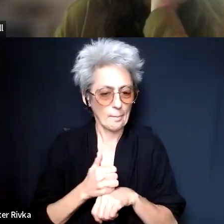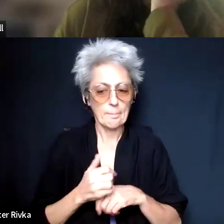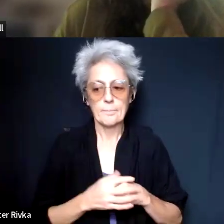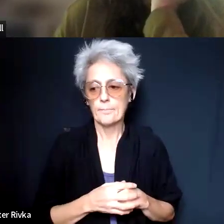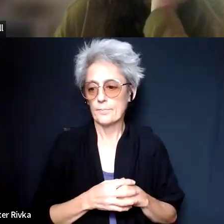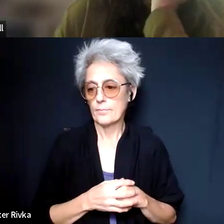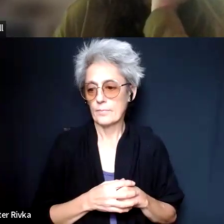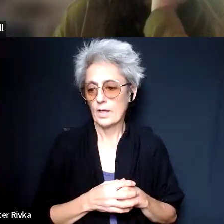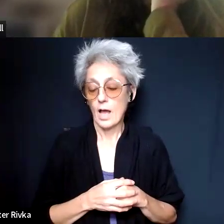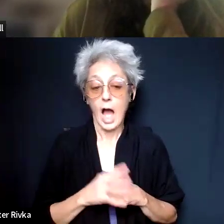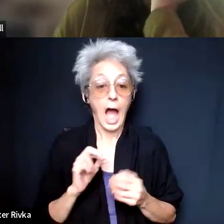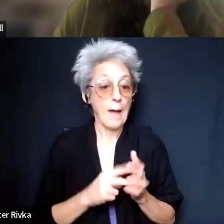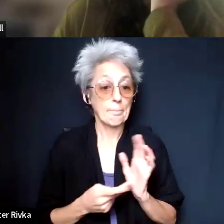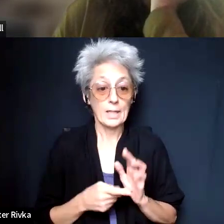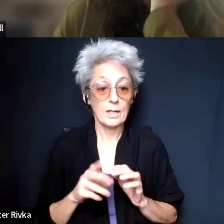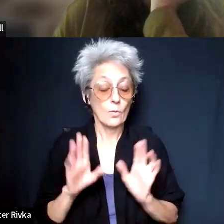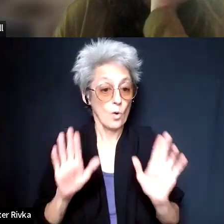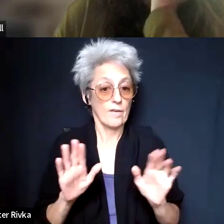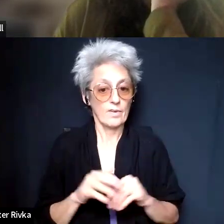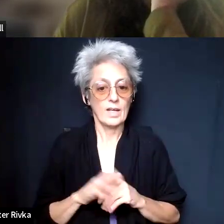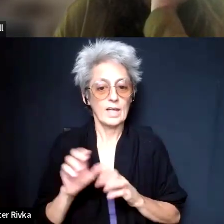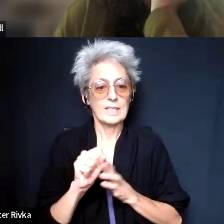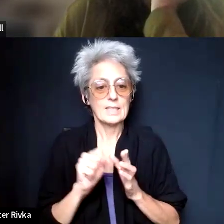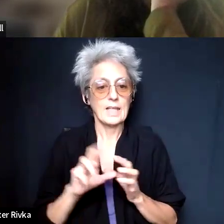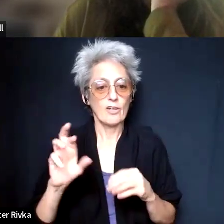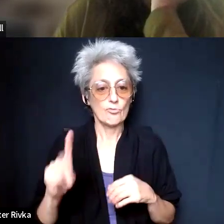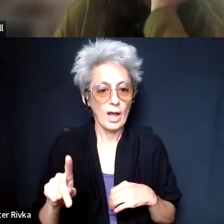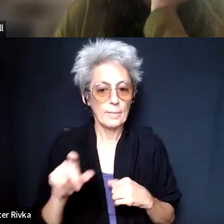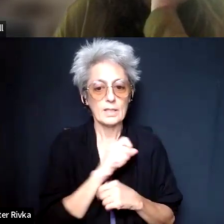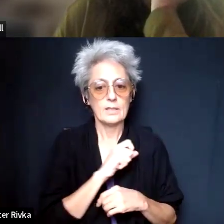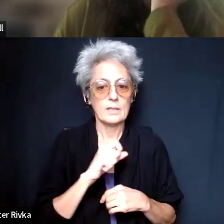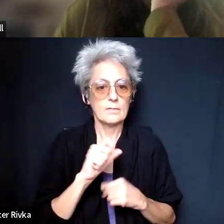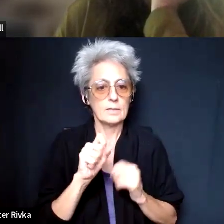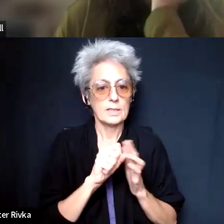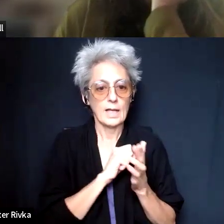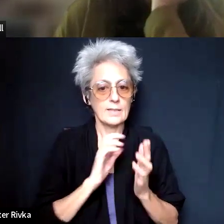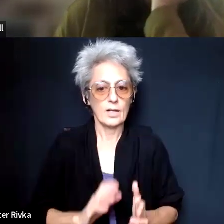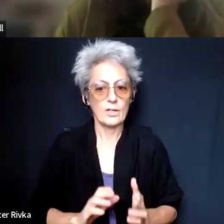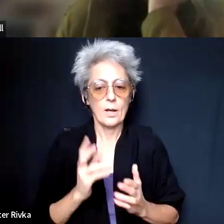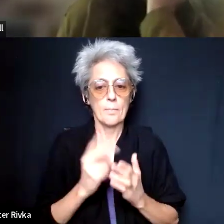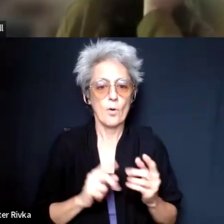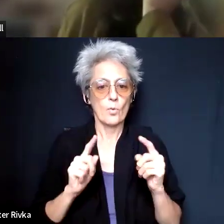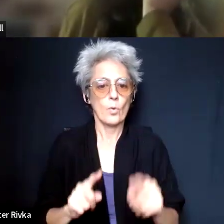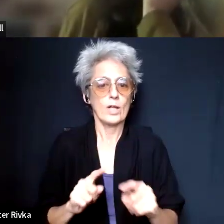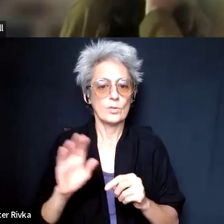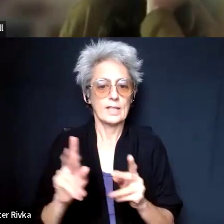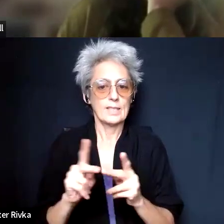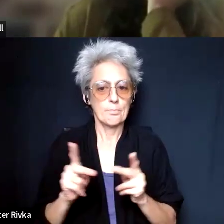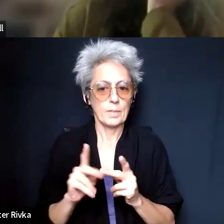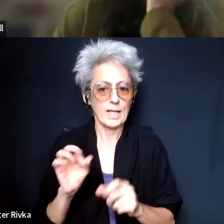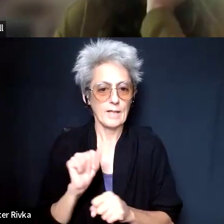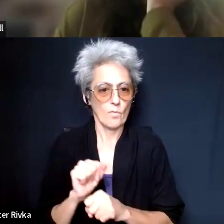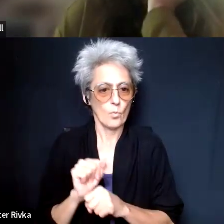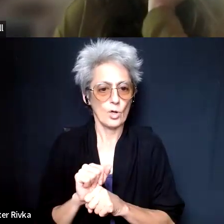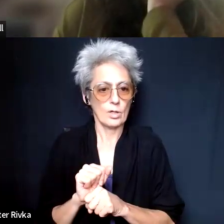was wonderful. His state rep and state senator both went to his place of work, employment while he was